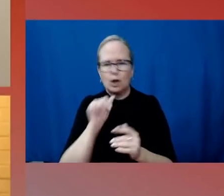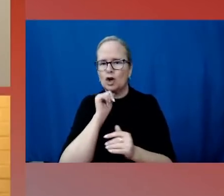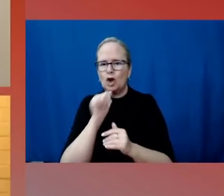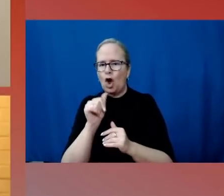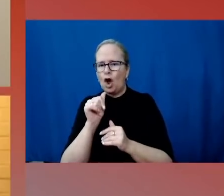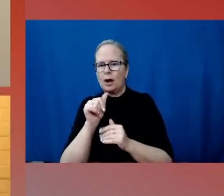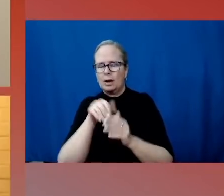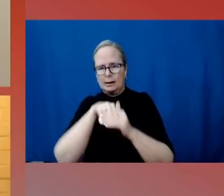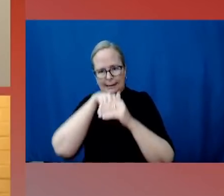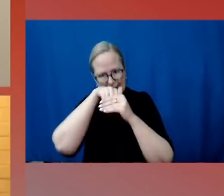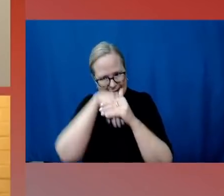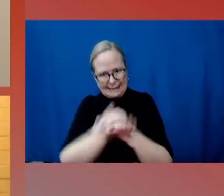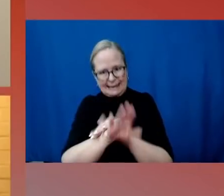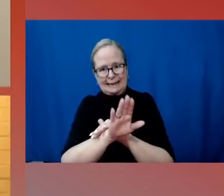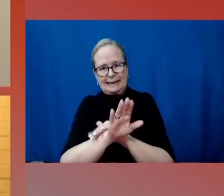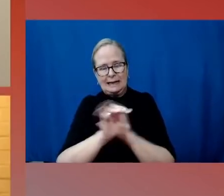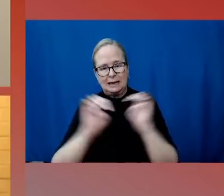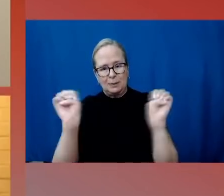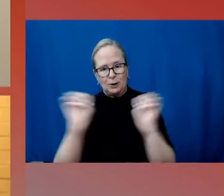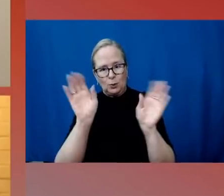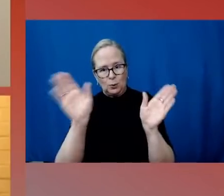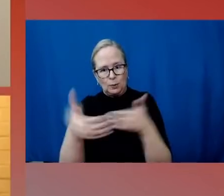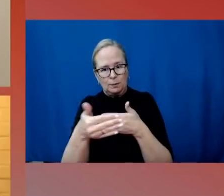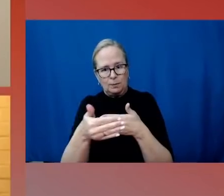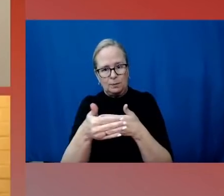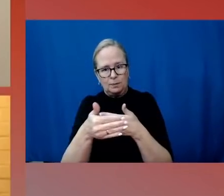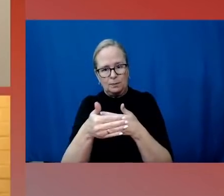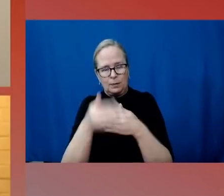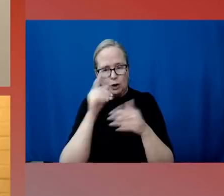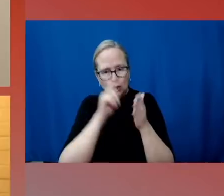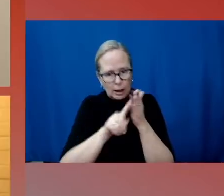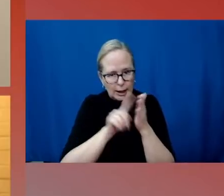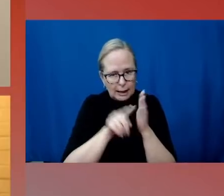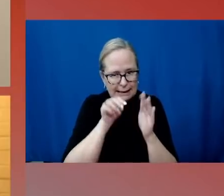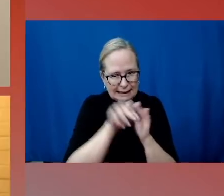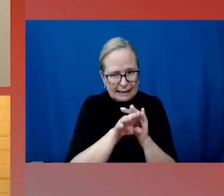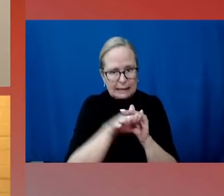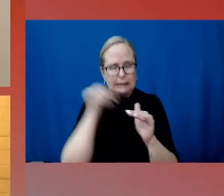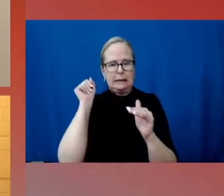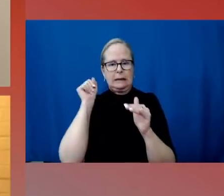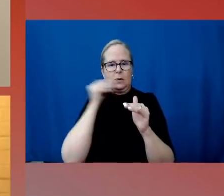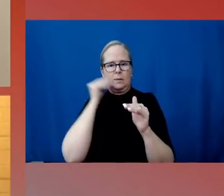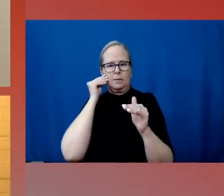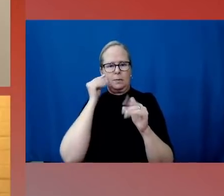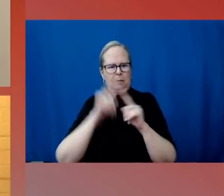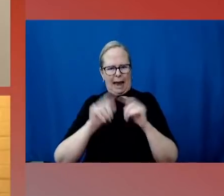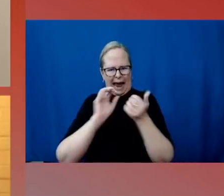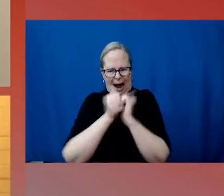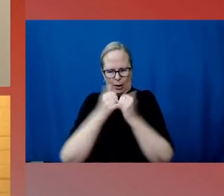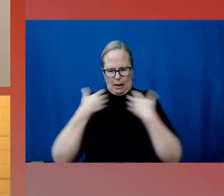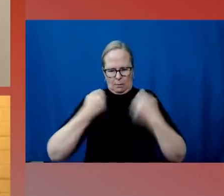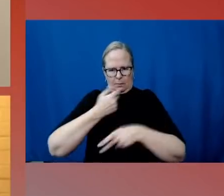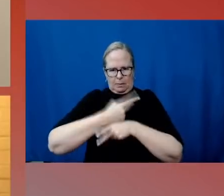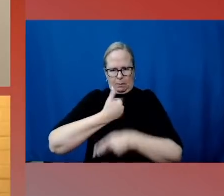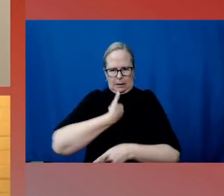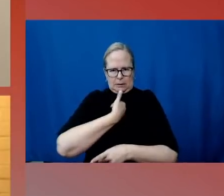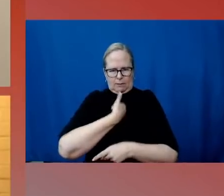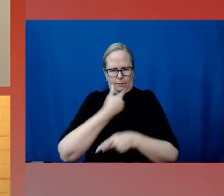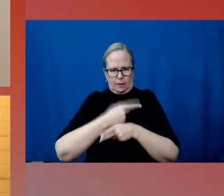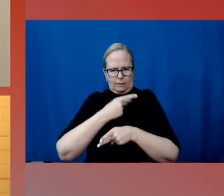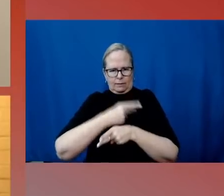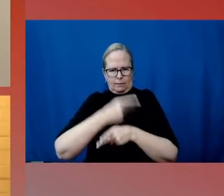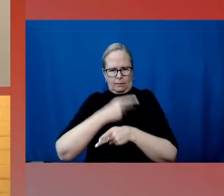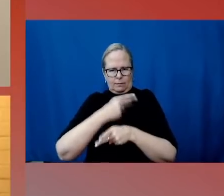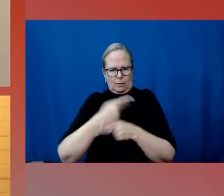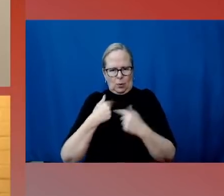hospital, but I wasn't at admissions point, so you were sending me home, what should I do to help myself heal?